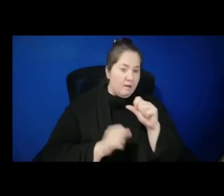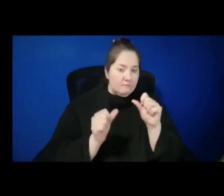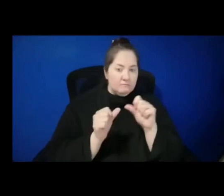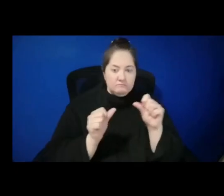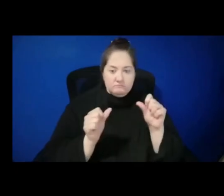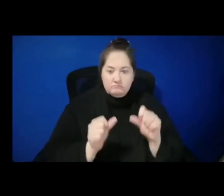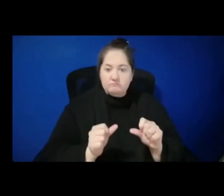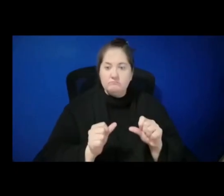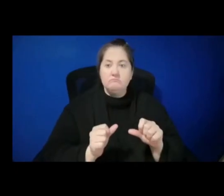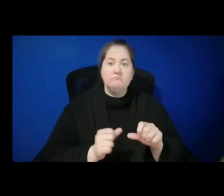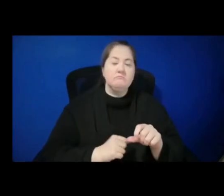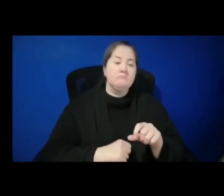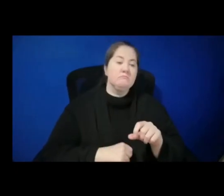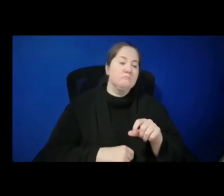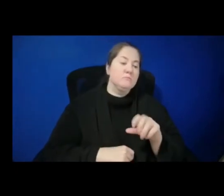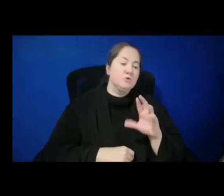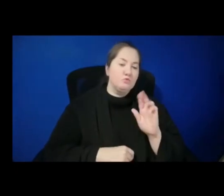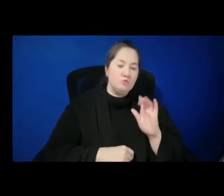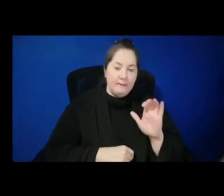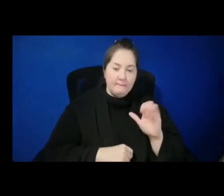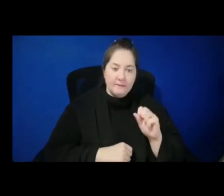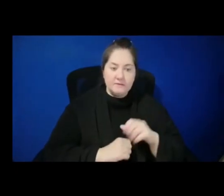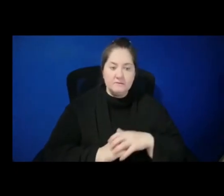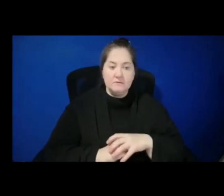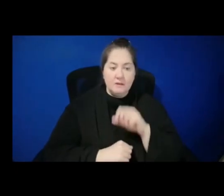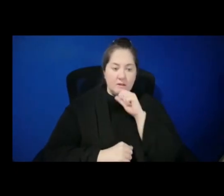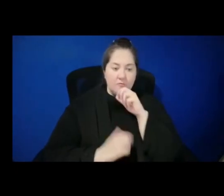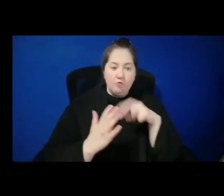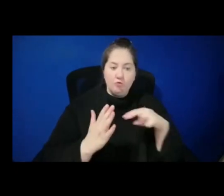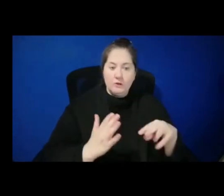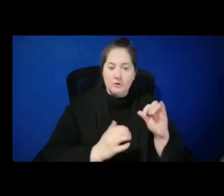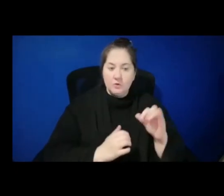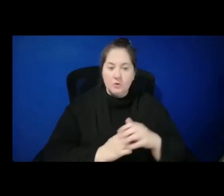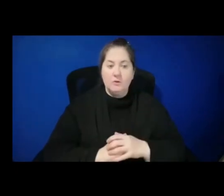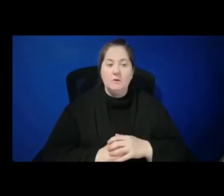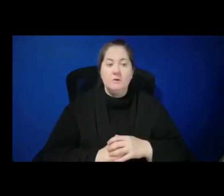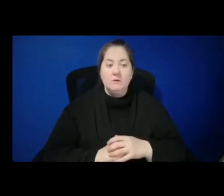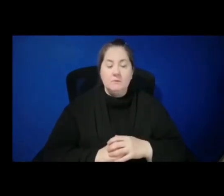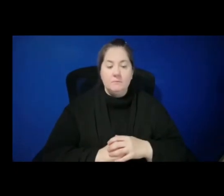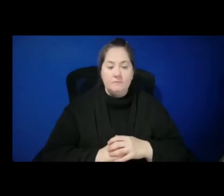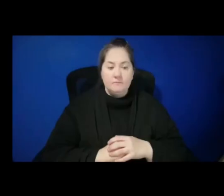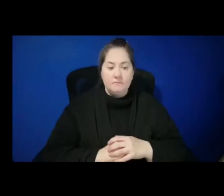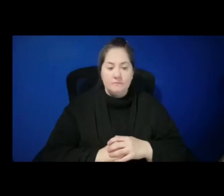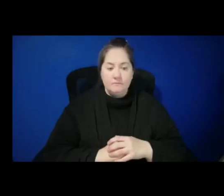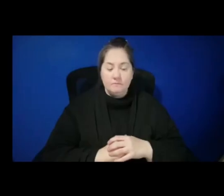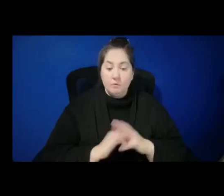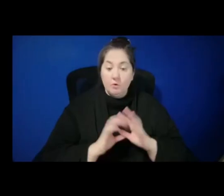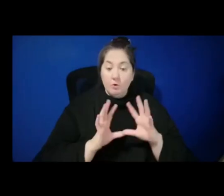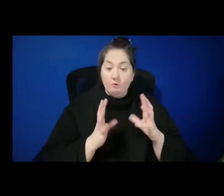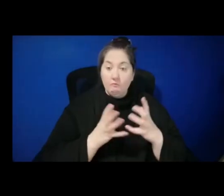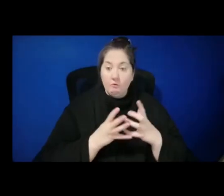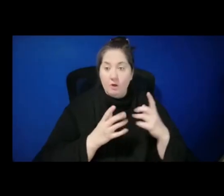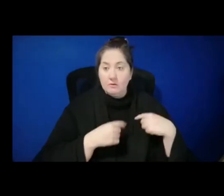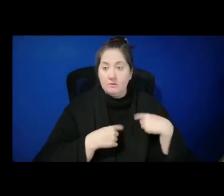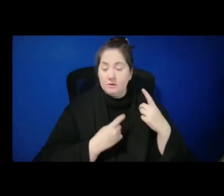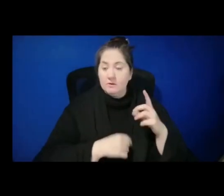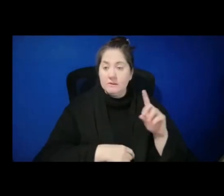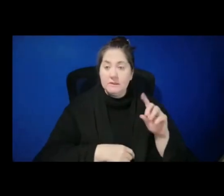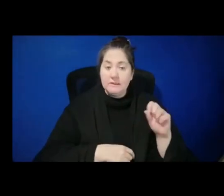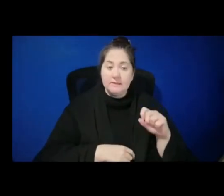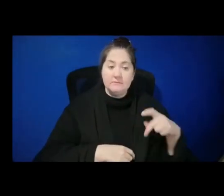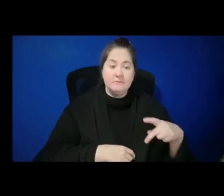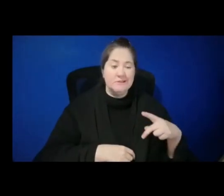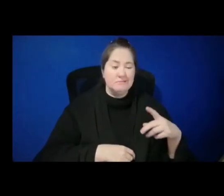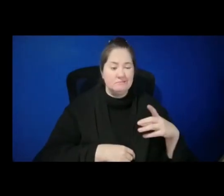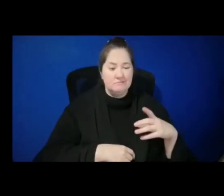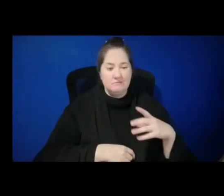ceramics, and I just really enjoy to read as well. Overall, the whole time I've been a direct support professional for